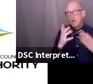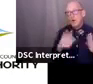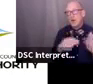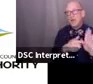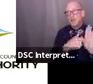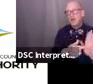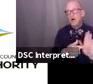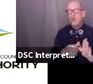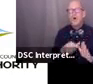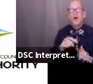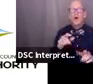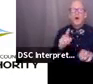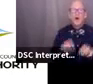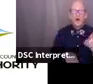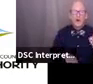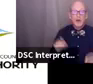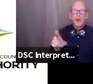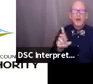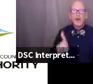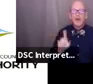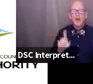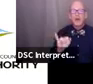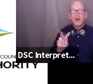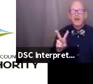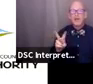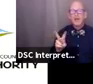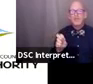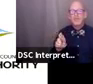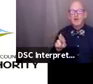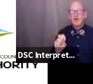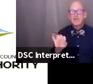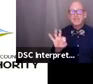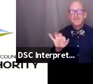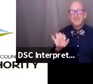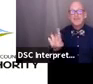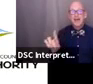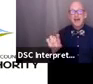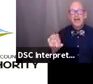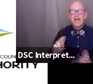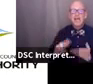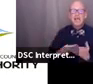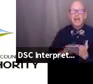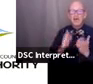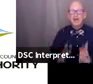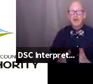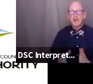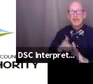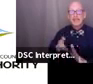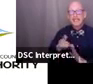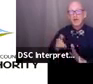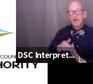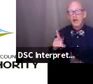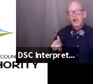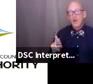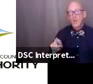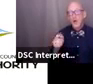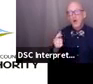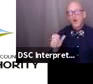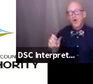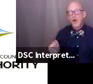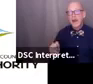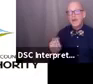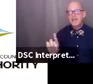our Diversified Contractor Accelerator Program, which is commonly known as DCAP, which provides working capital to minority and